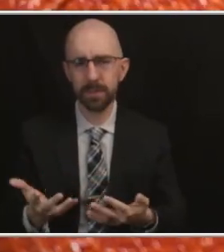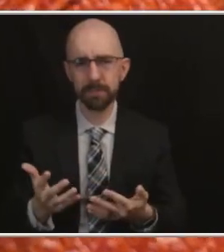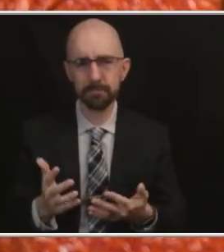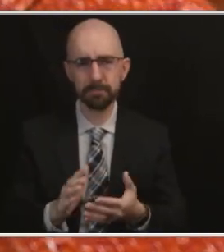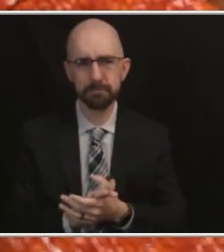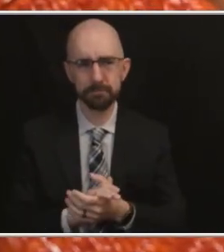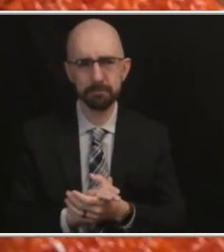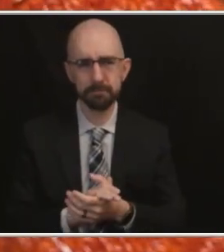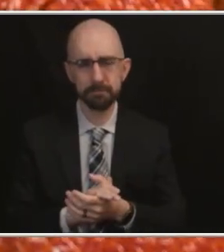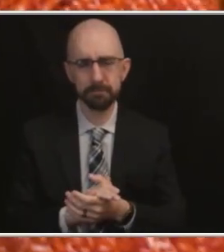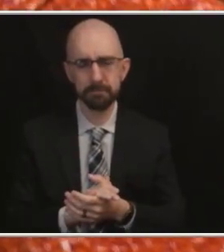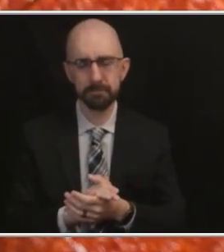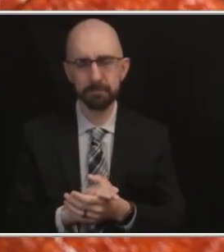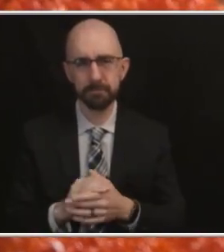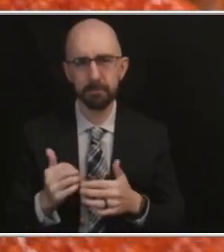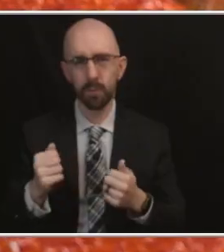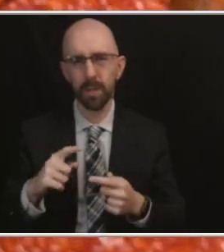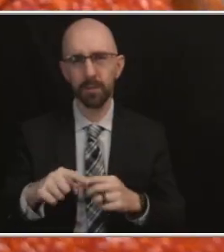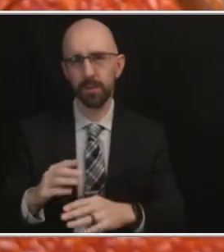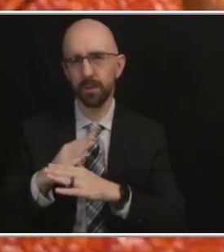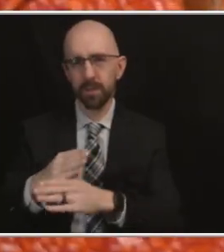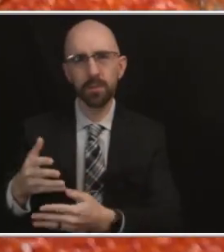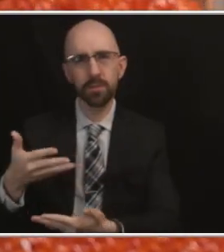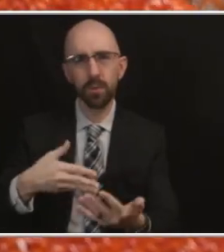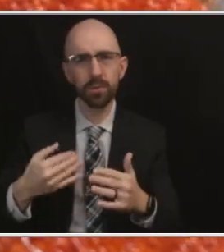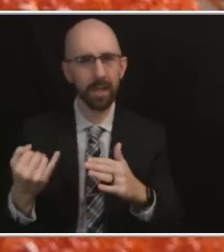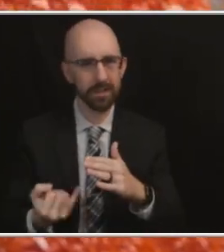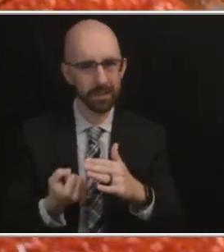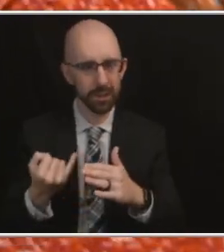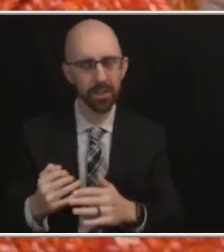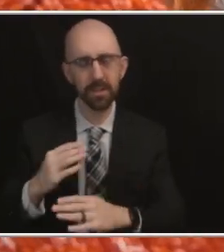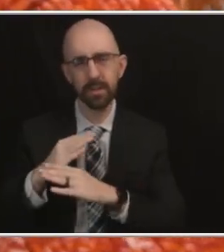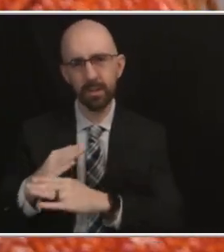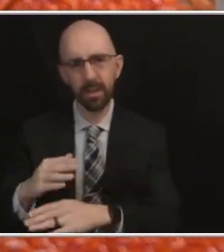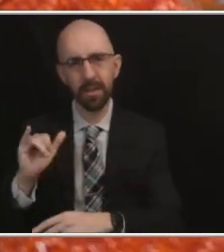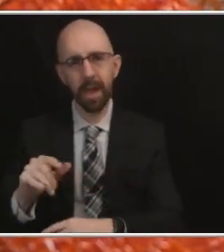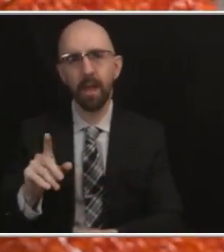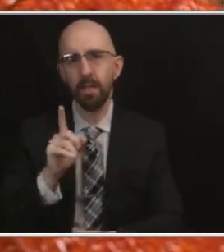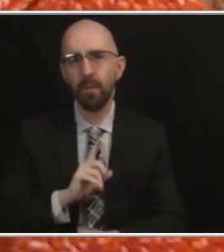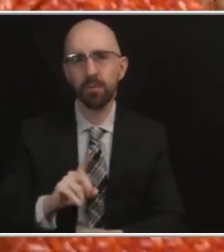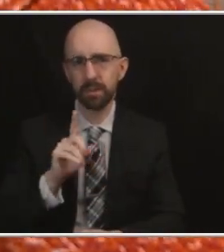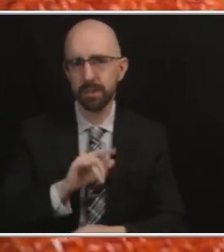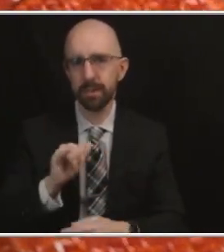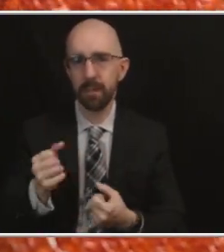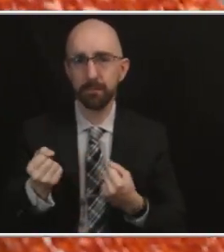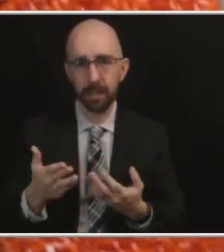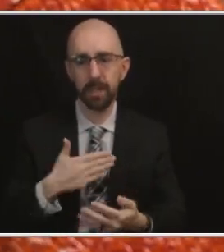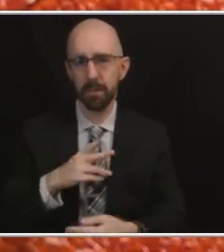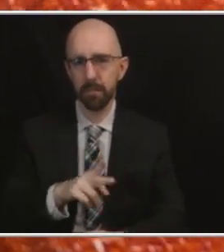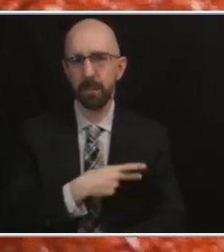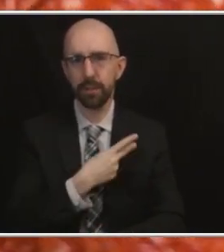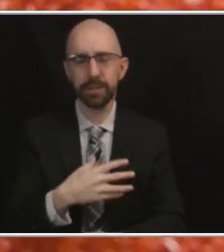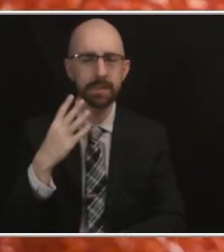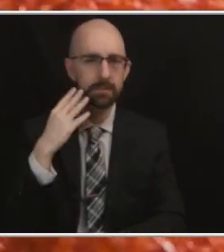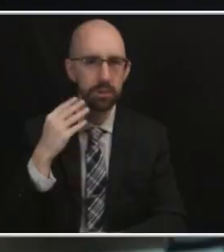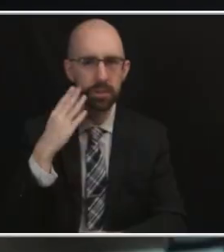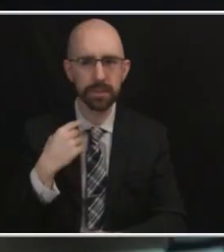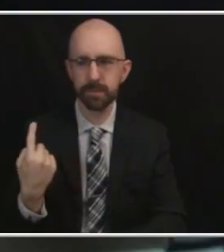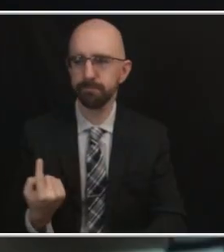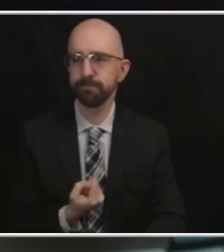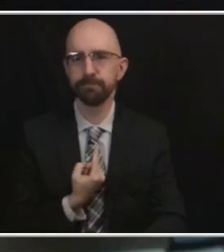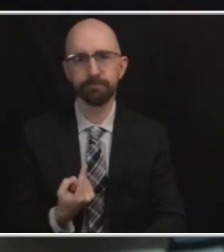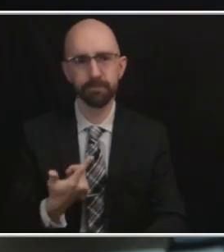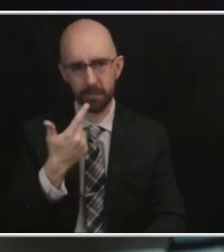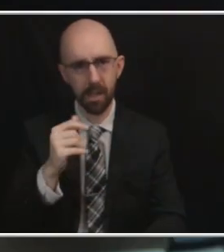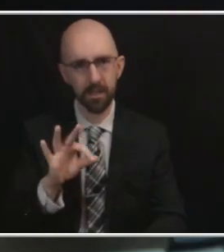combat social isolation, to combat that loneliness that a lot of my patients experienced because of